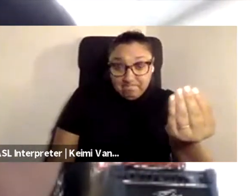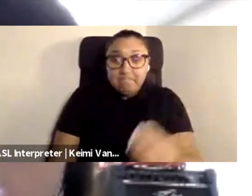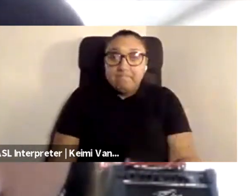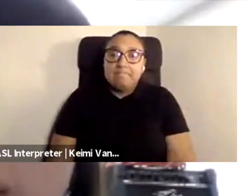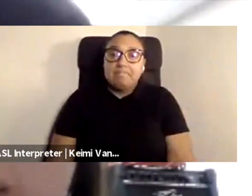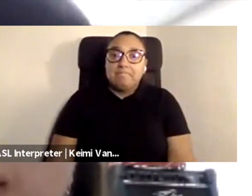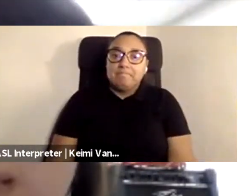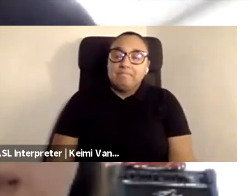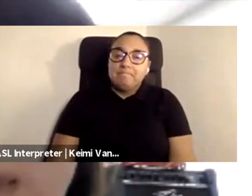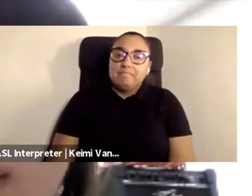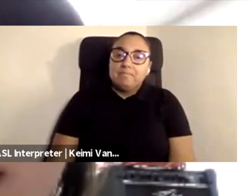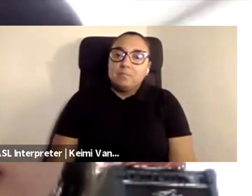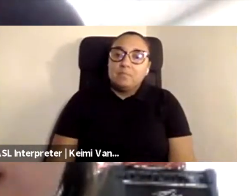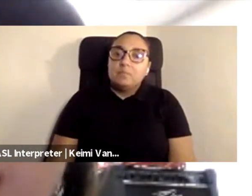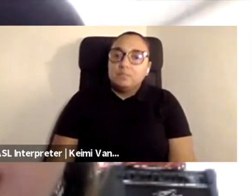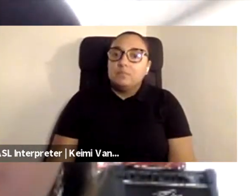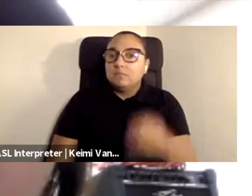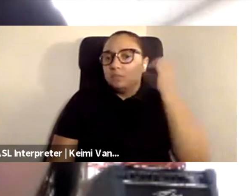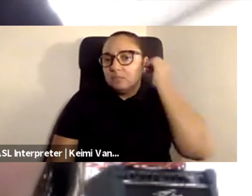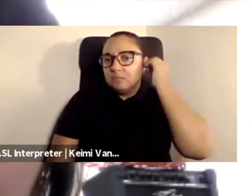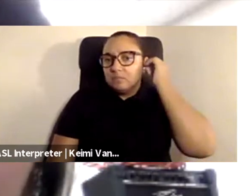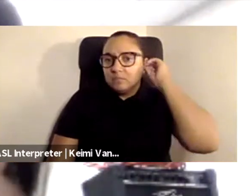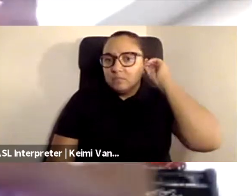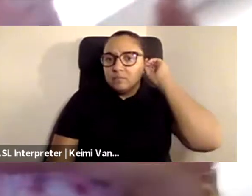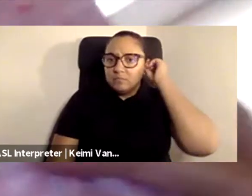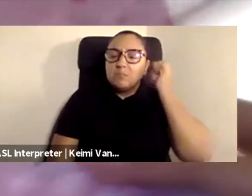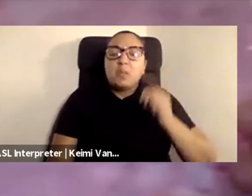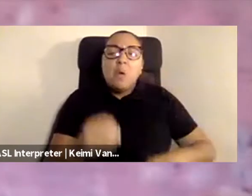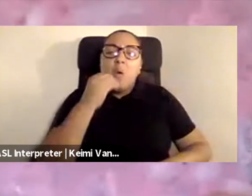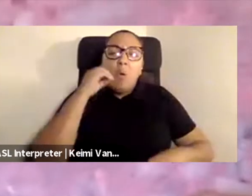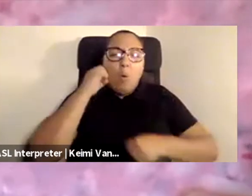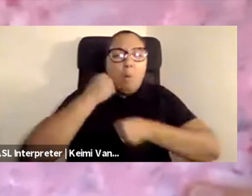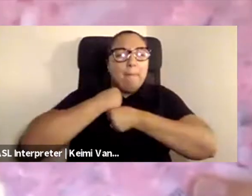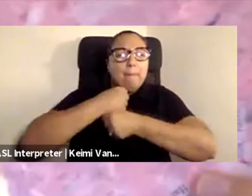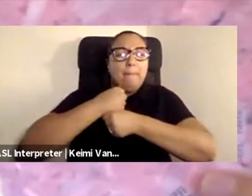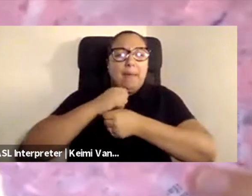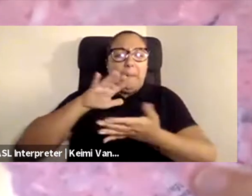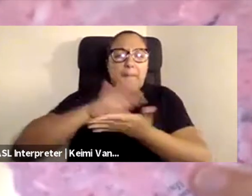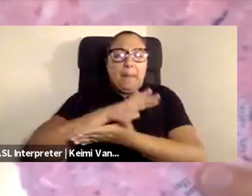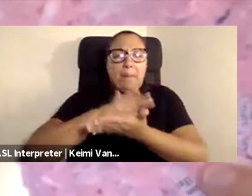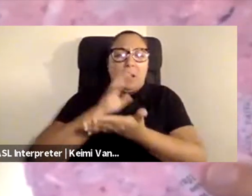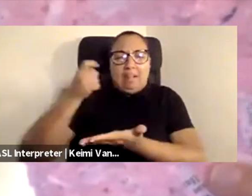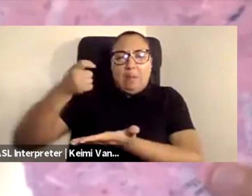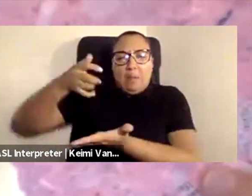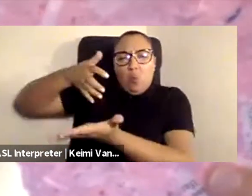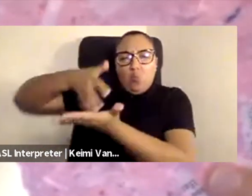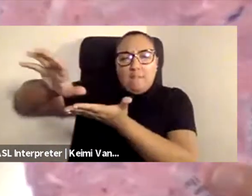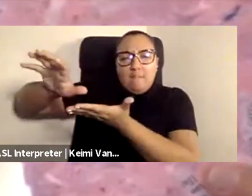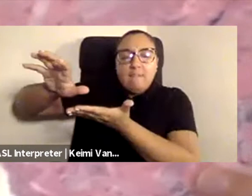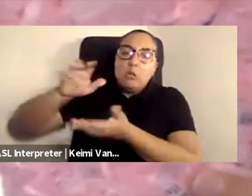and it's homemade, so it has a pretty rough texture. The prevailing color is